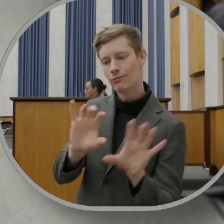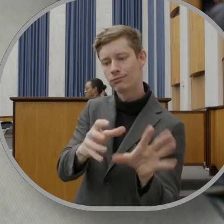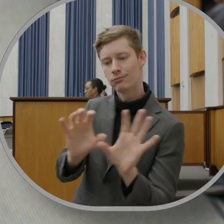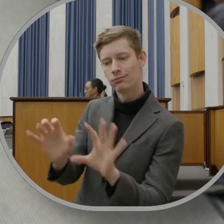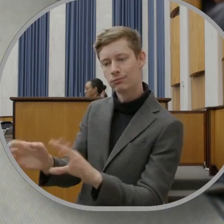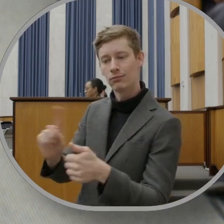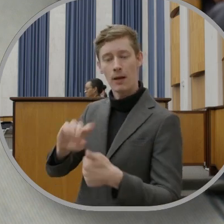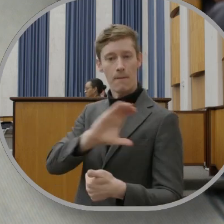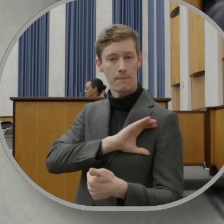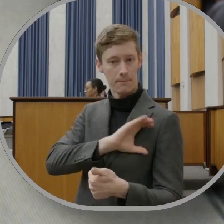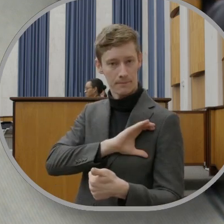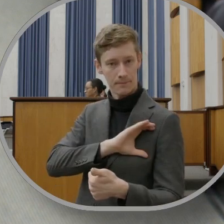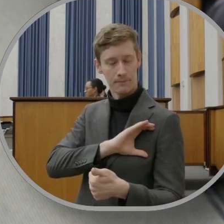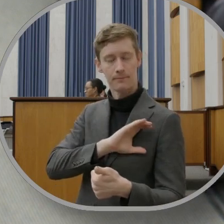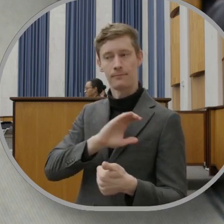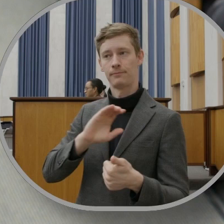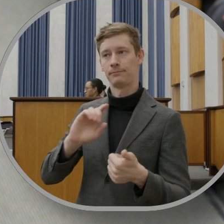ARCOP.